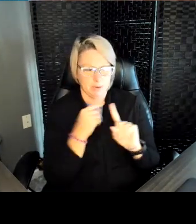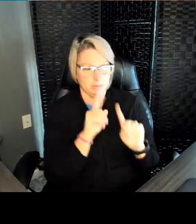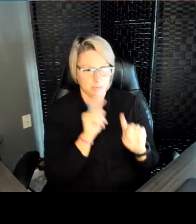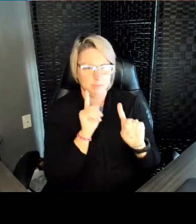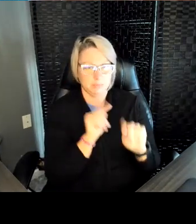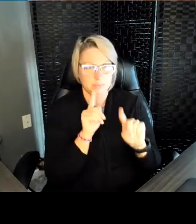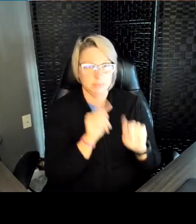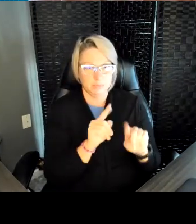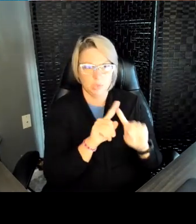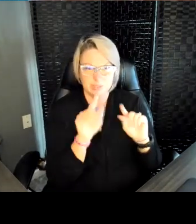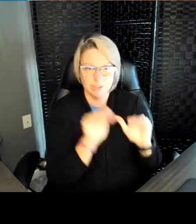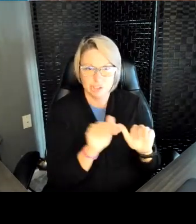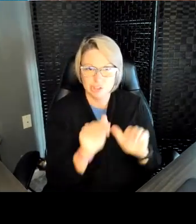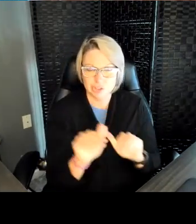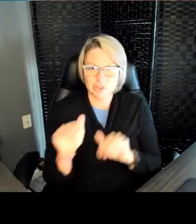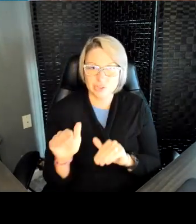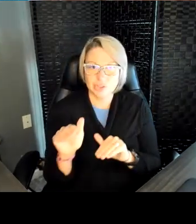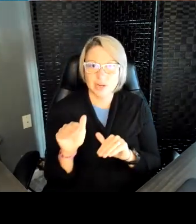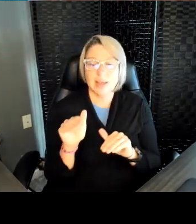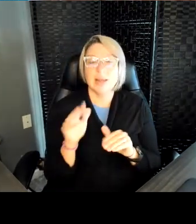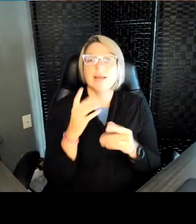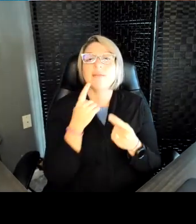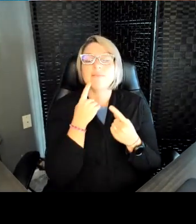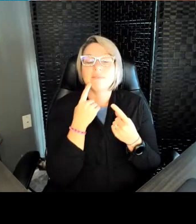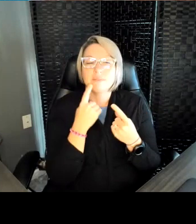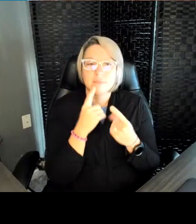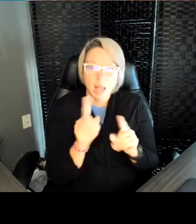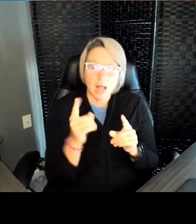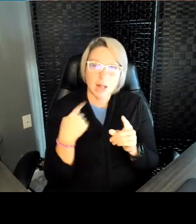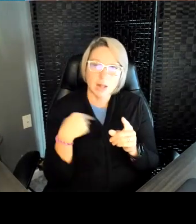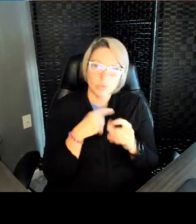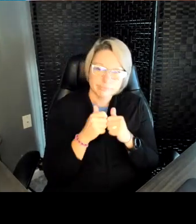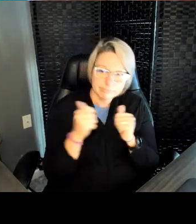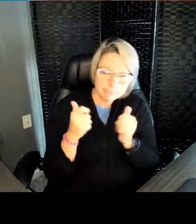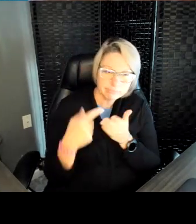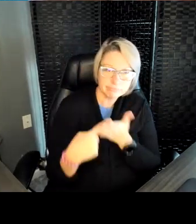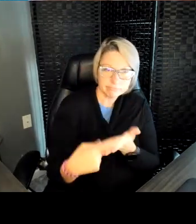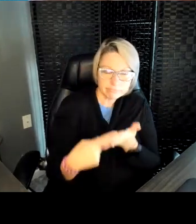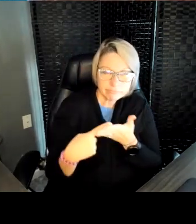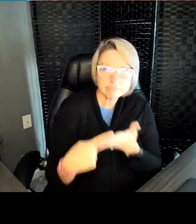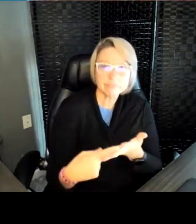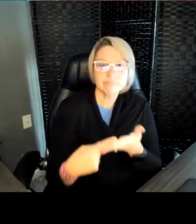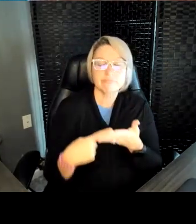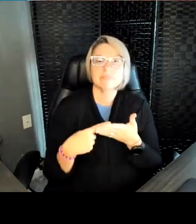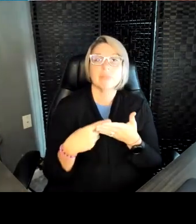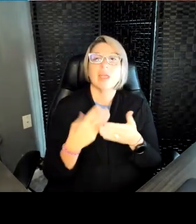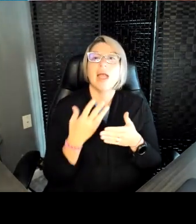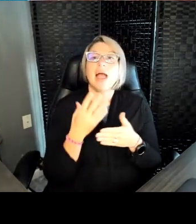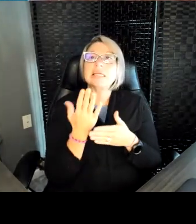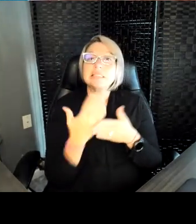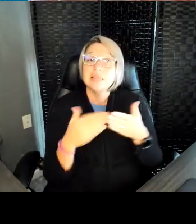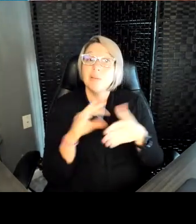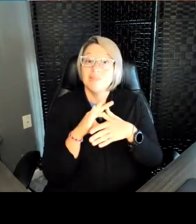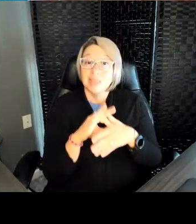And finally, we really started to break through and have some discussions. And one of the things that we talked about is some of the content that's in this